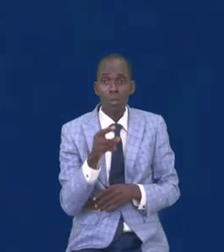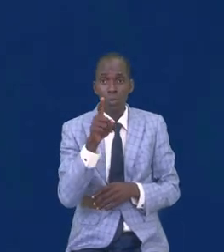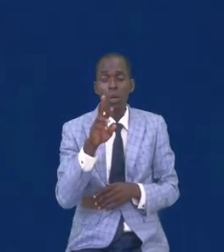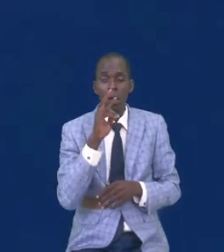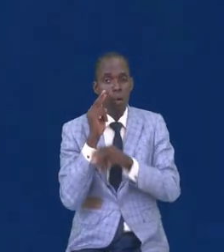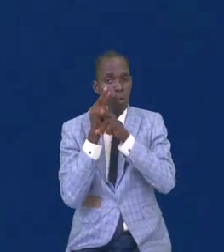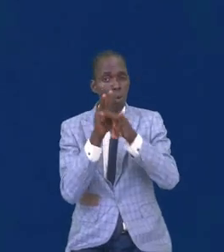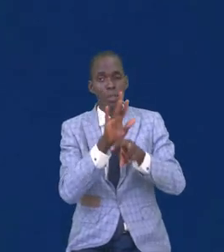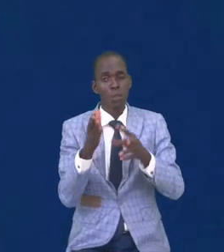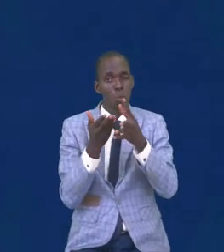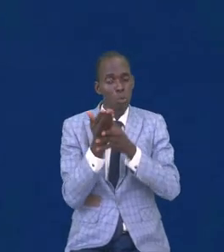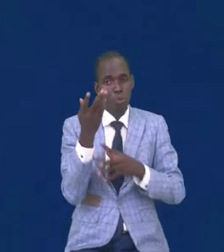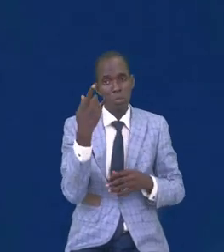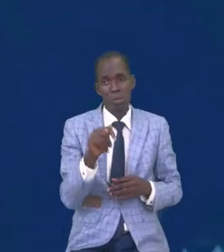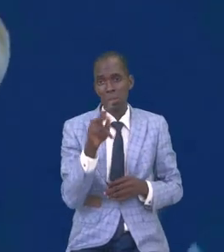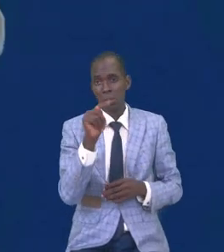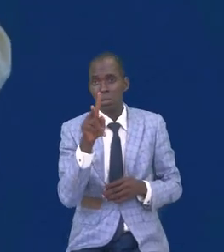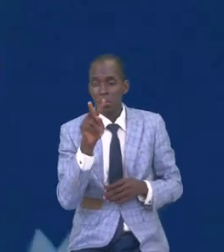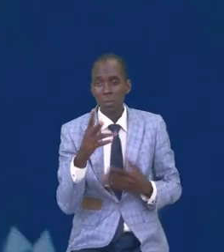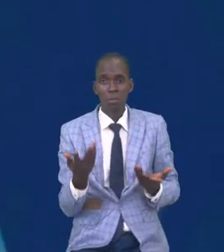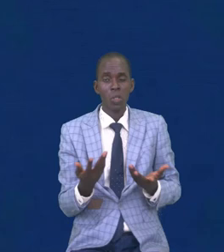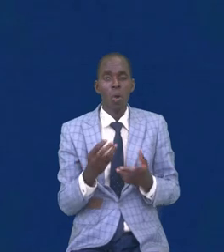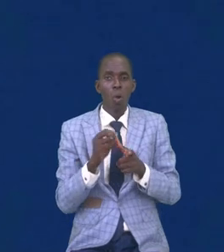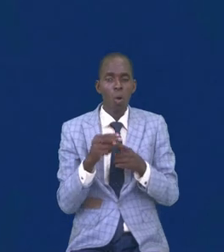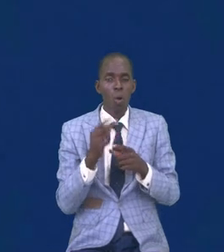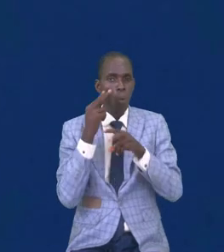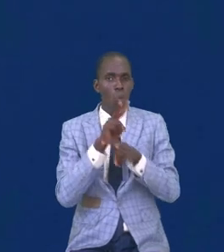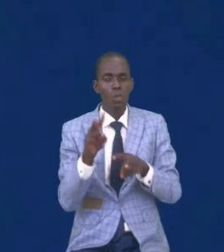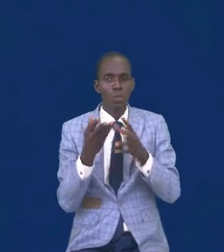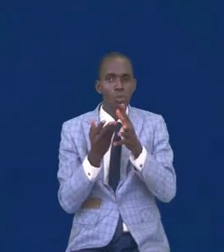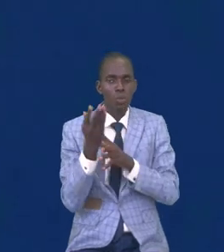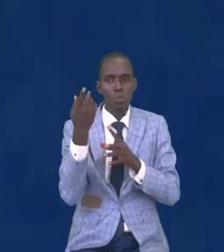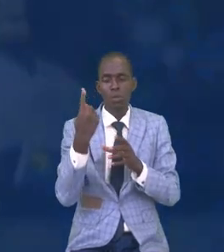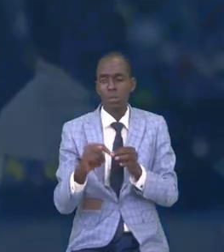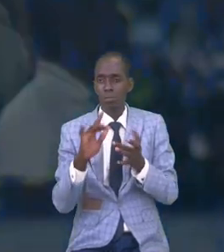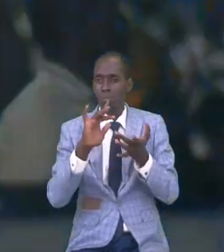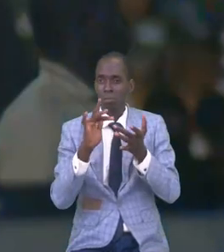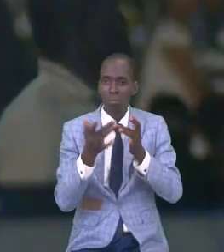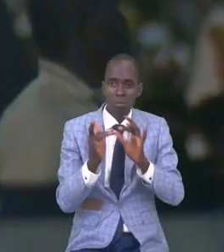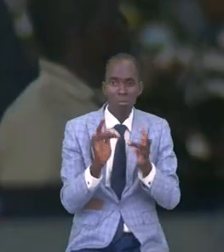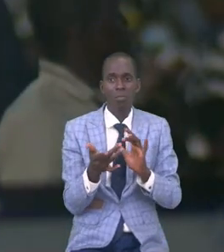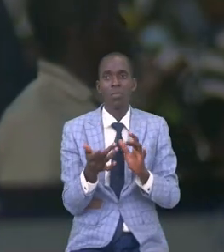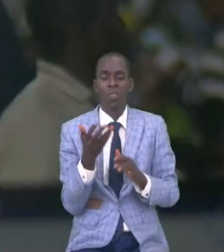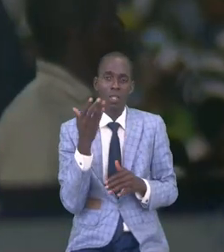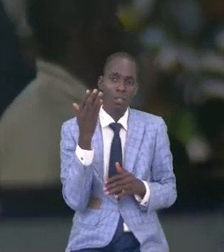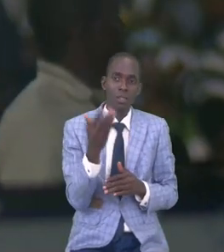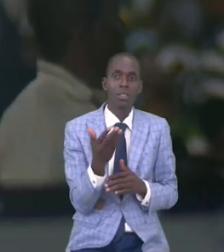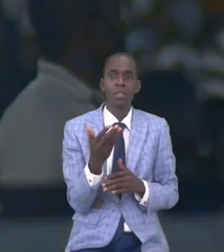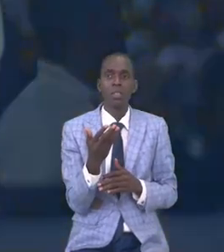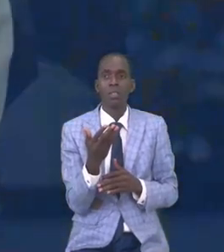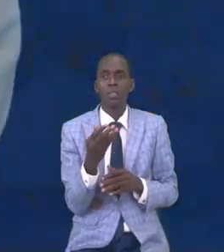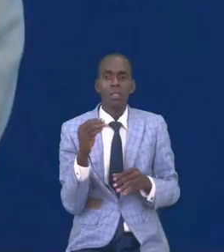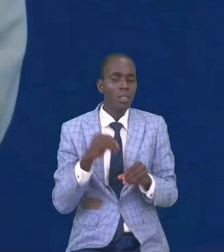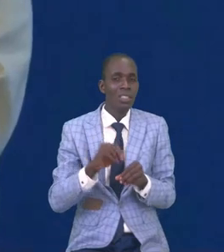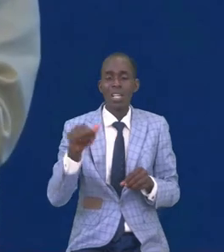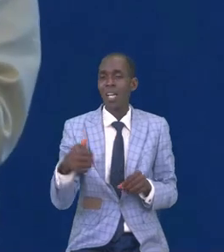message over the radio, you're watching on television, or you're online in any